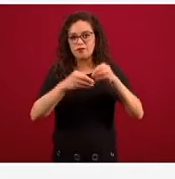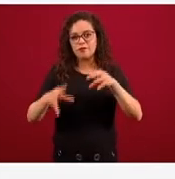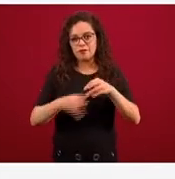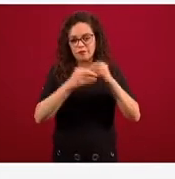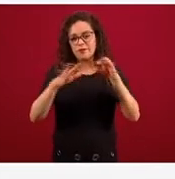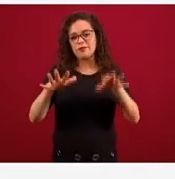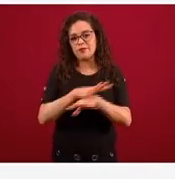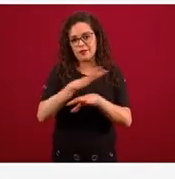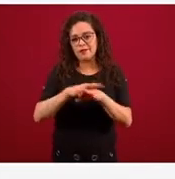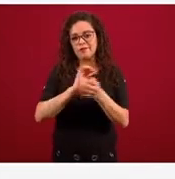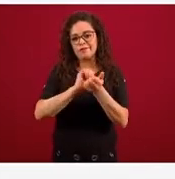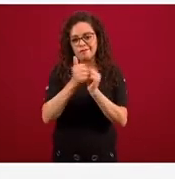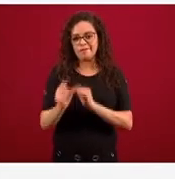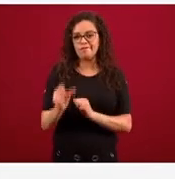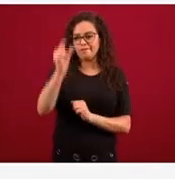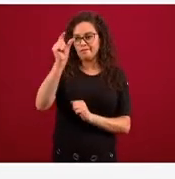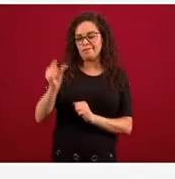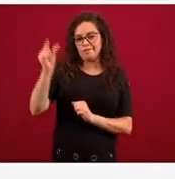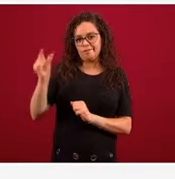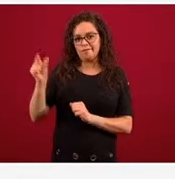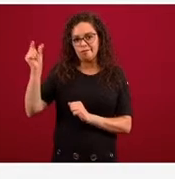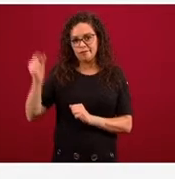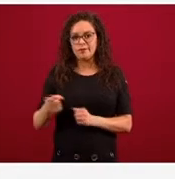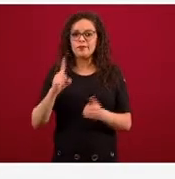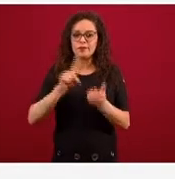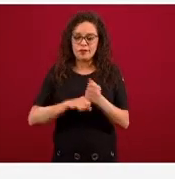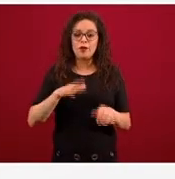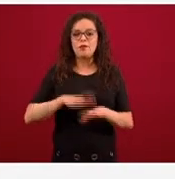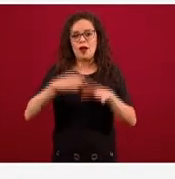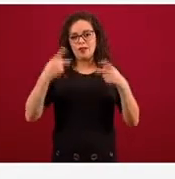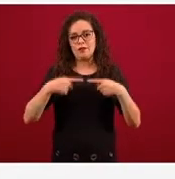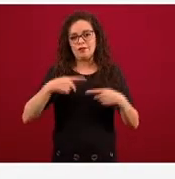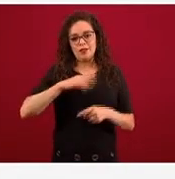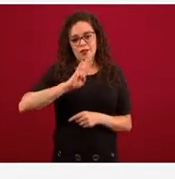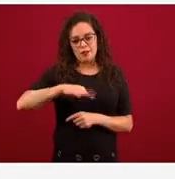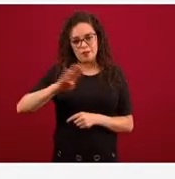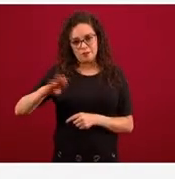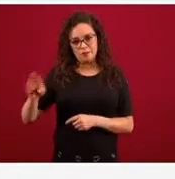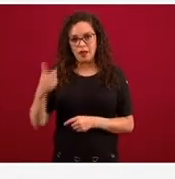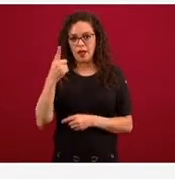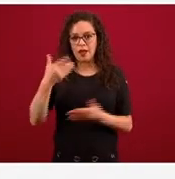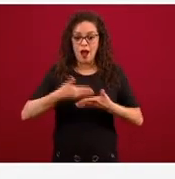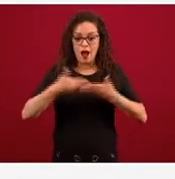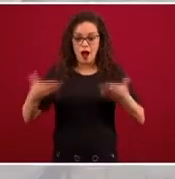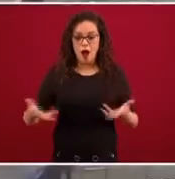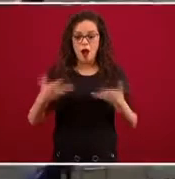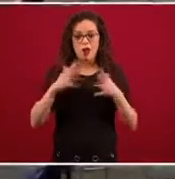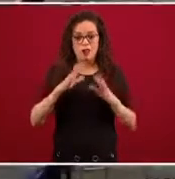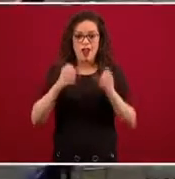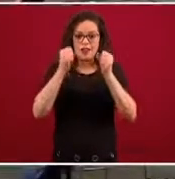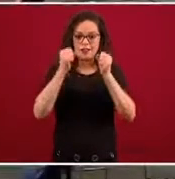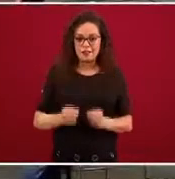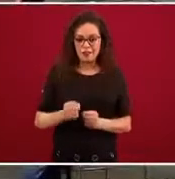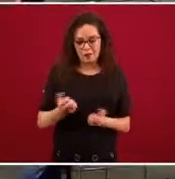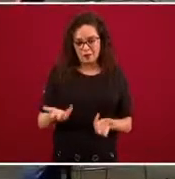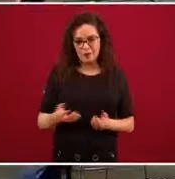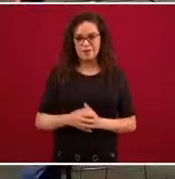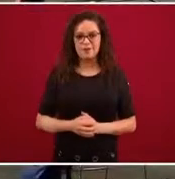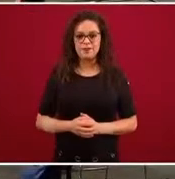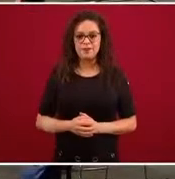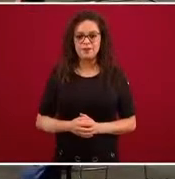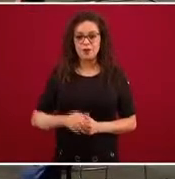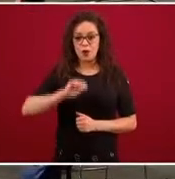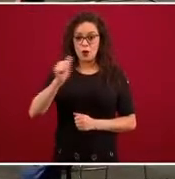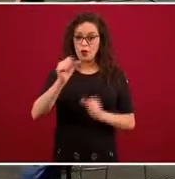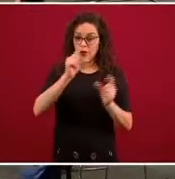pues, confirmed. pudieran representar más defunciones que las que solamente se han confirmado hasta Let's el go to the momento. next La siguiente slide. diapositiva, Here